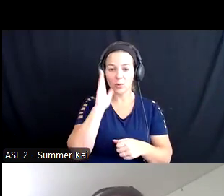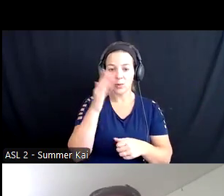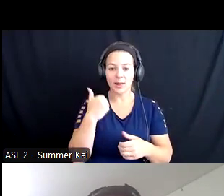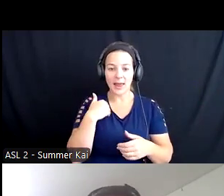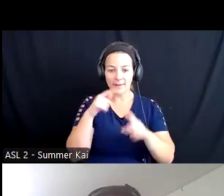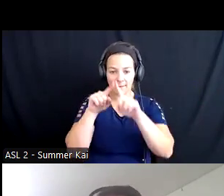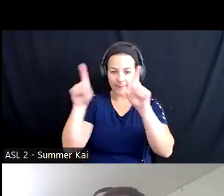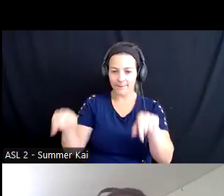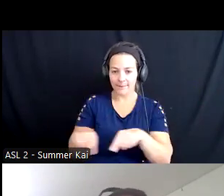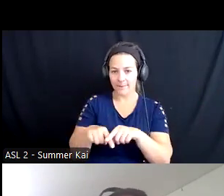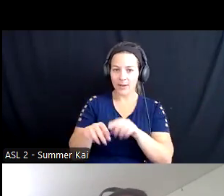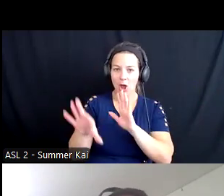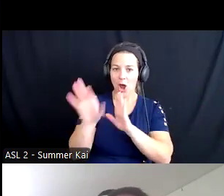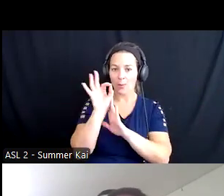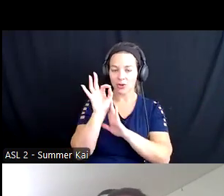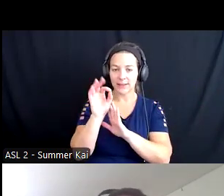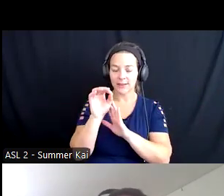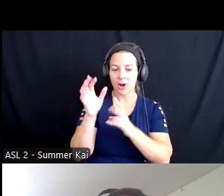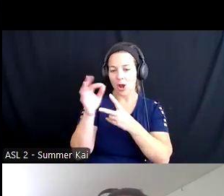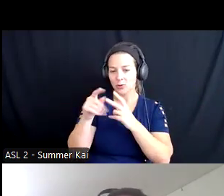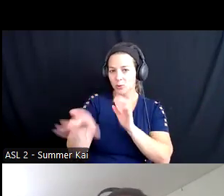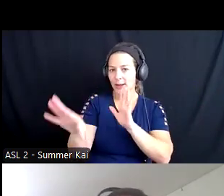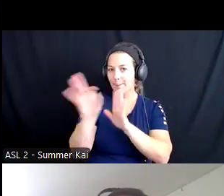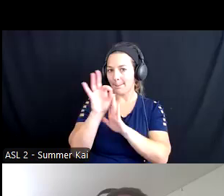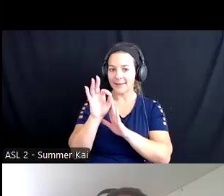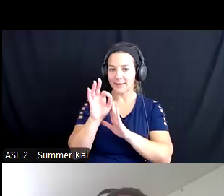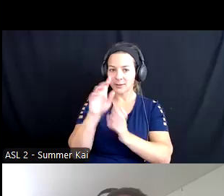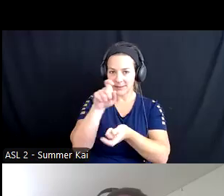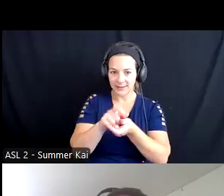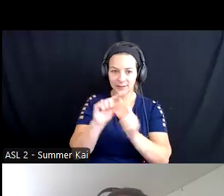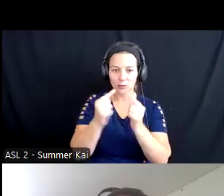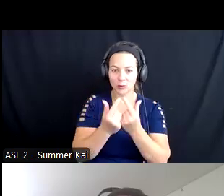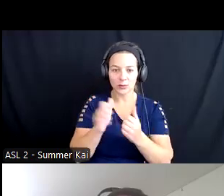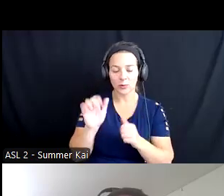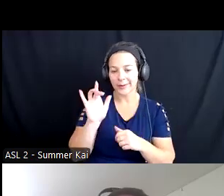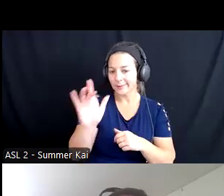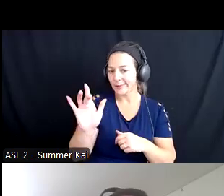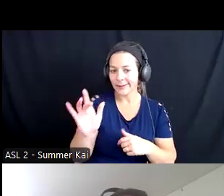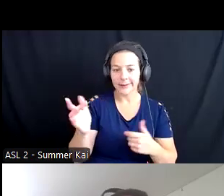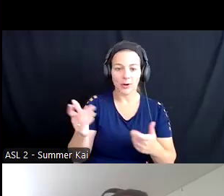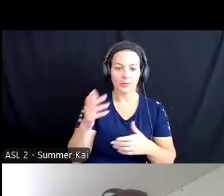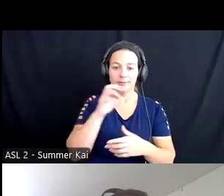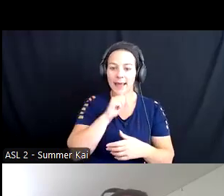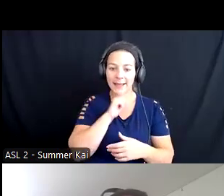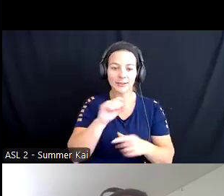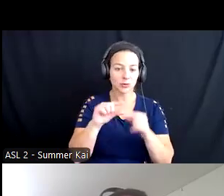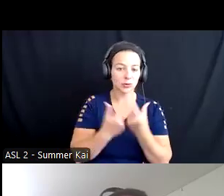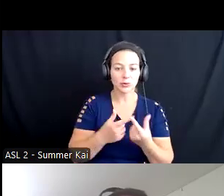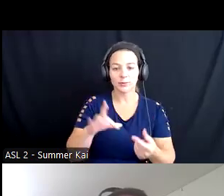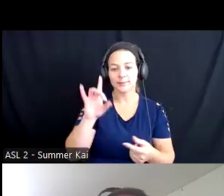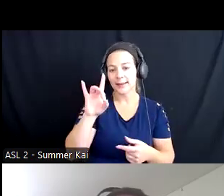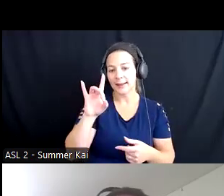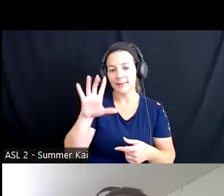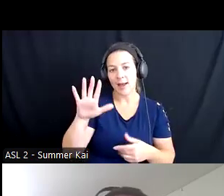on this right-hand column that allow you to filter the data to a subgroup. In this case, you can select a specific age group. If we change to